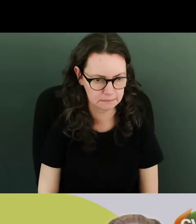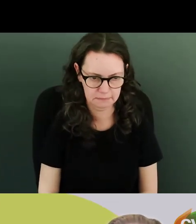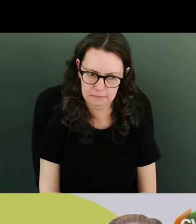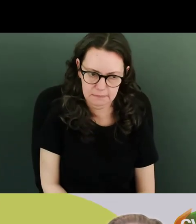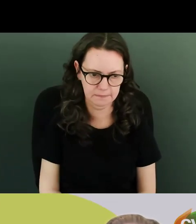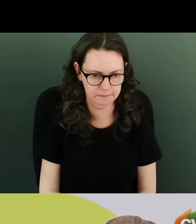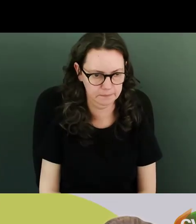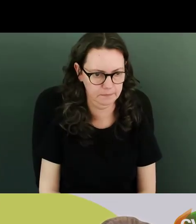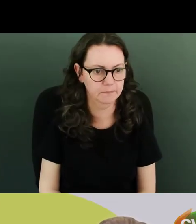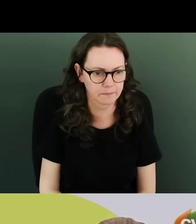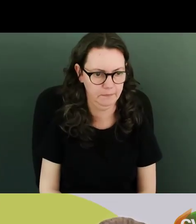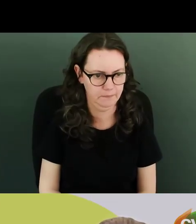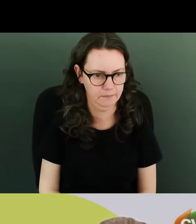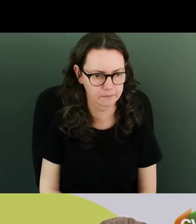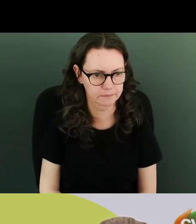Thank you, Sonia.